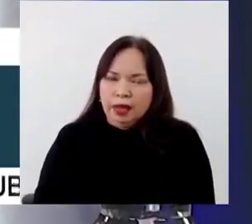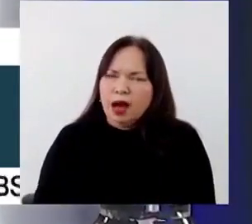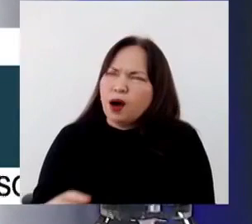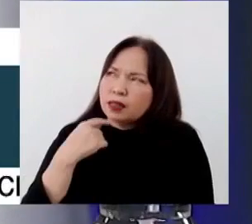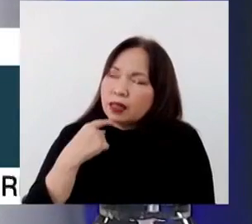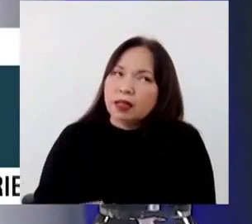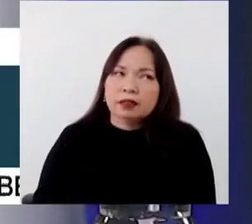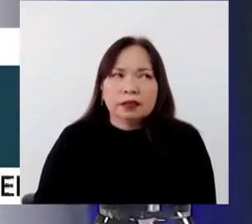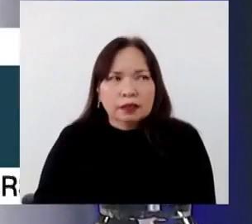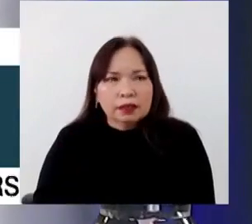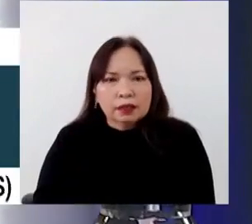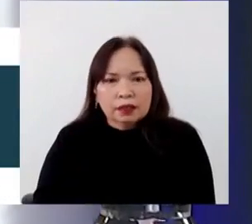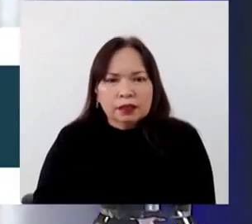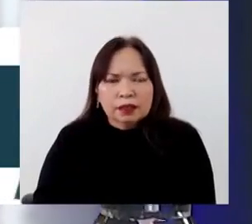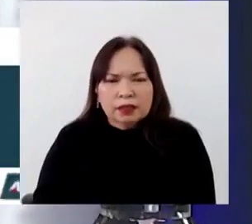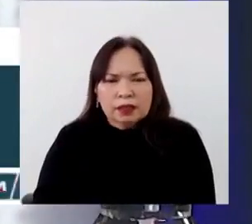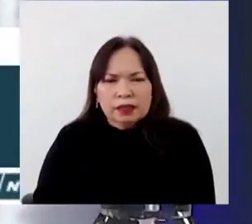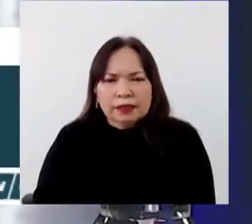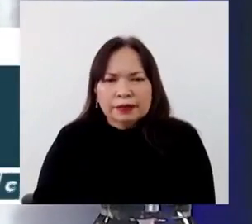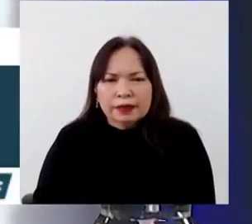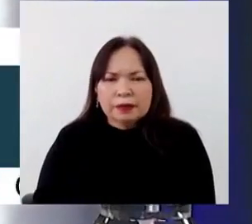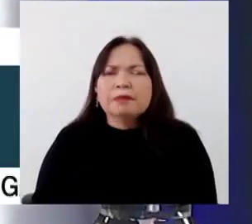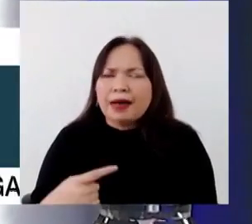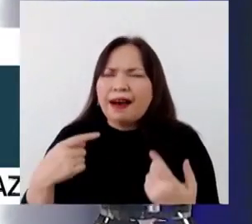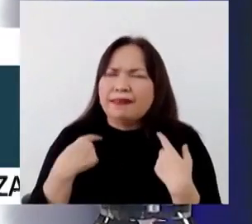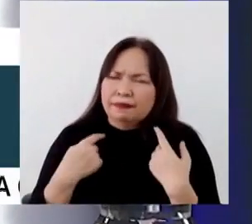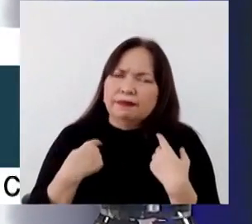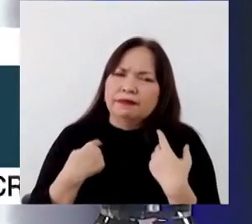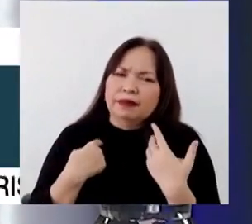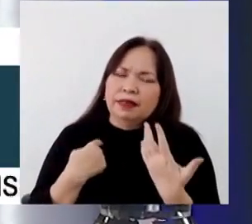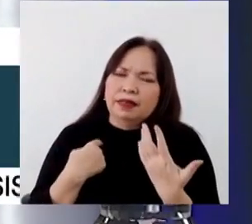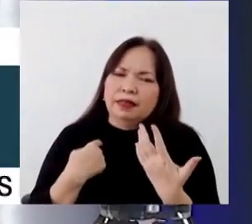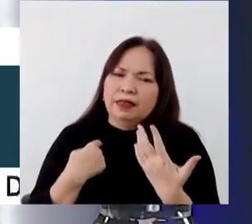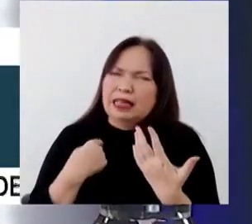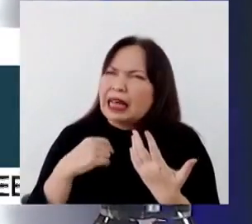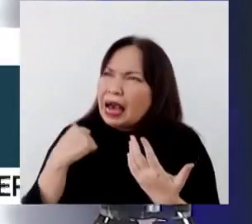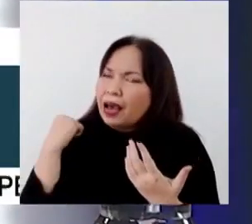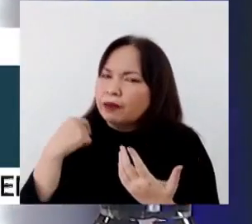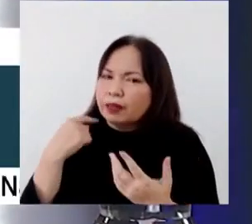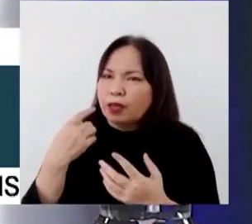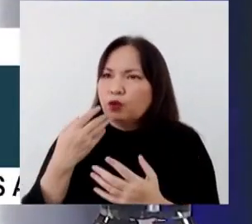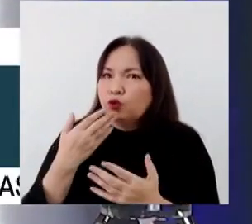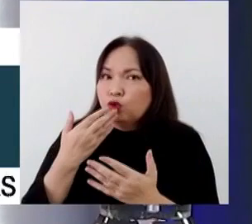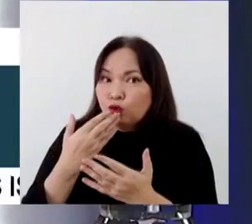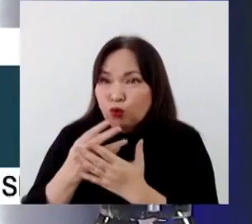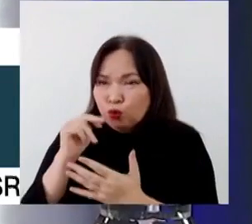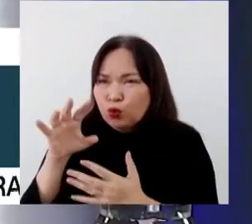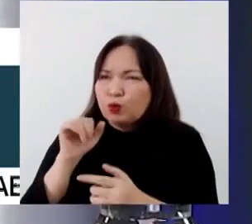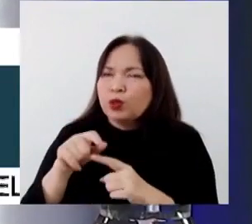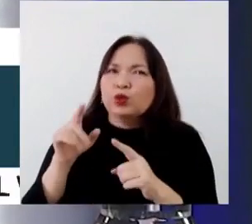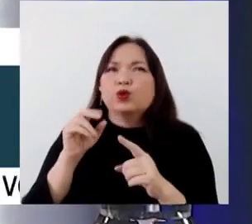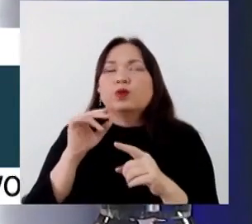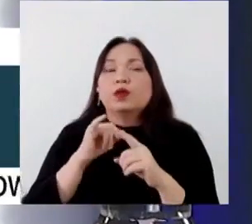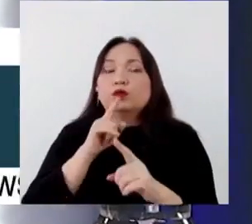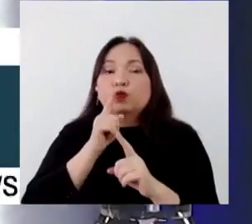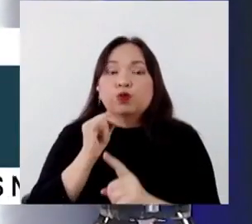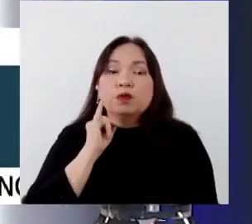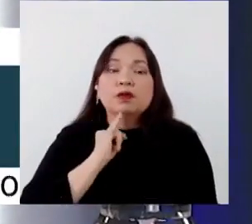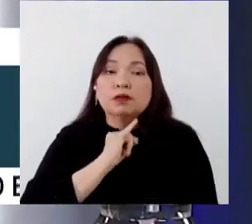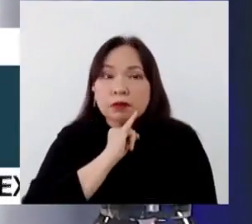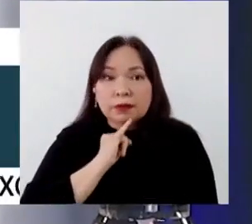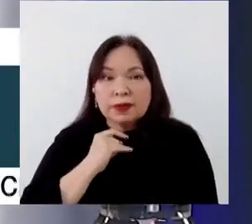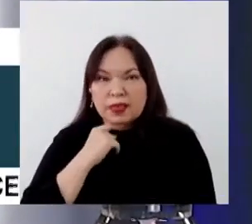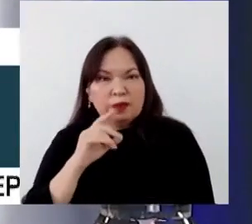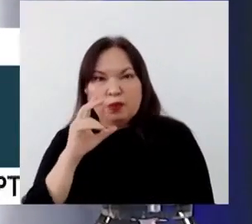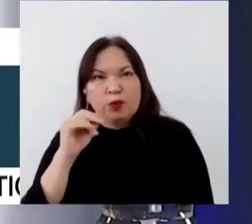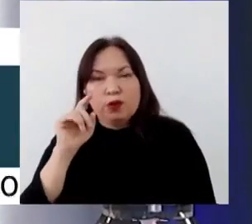Ayoko sabihin good news because it's not... Di ba sinabi na Israel is blocking, not allowing electricity, water, and so forth?